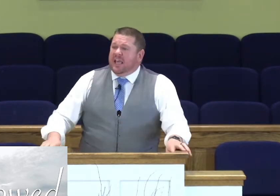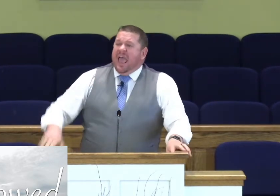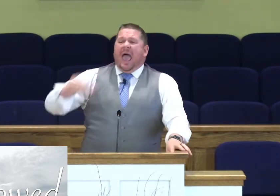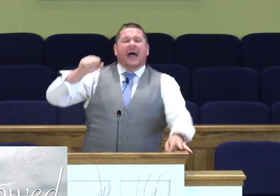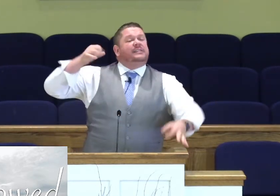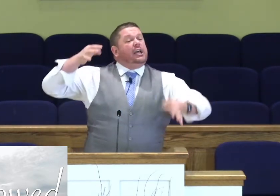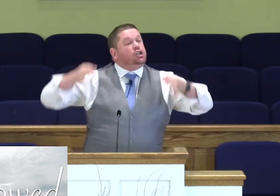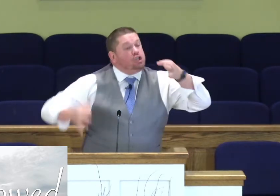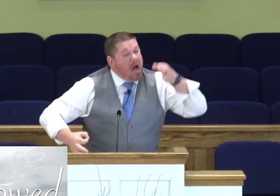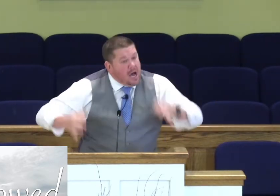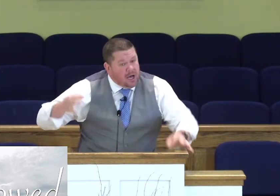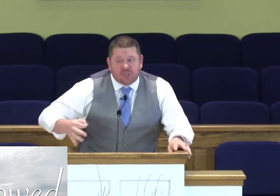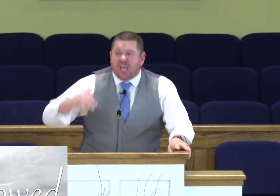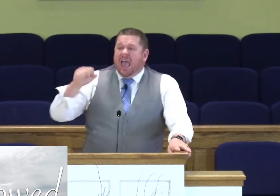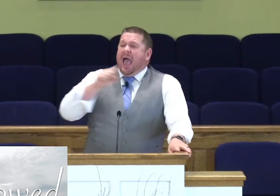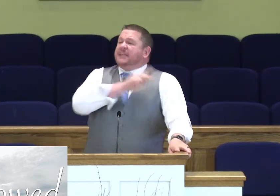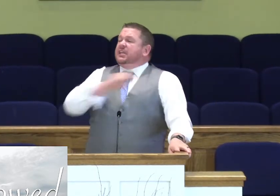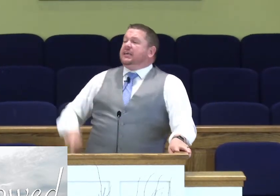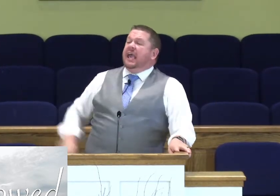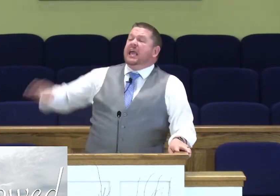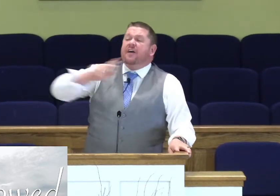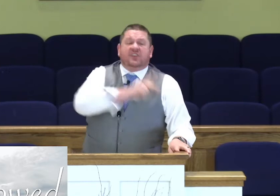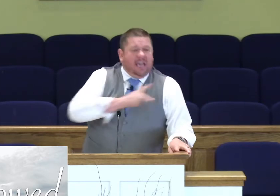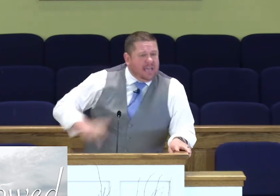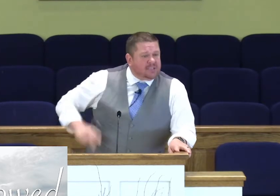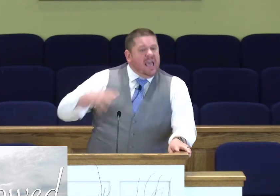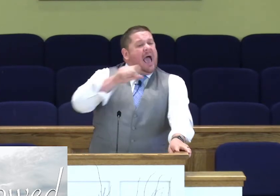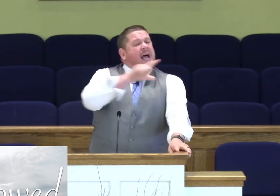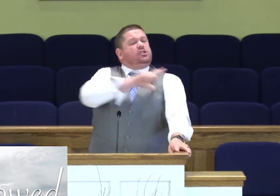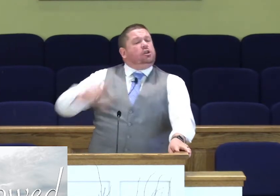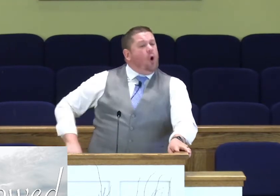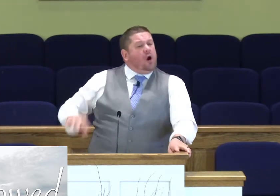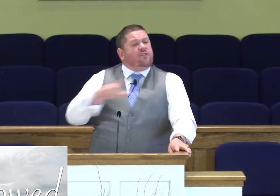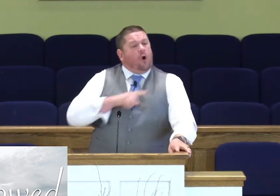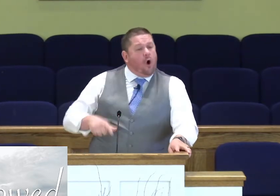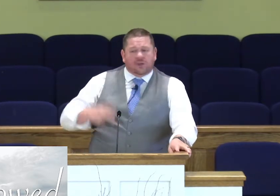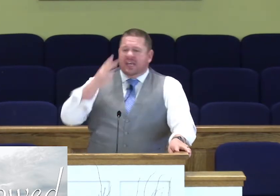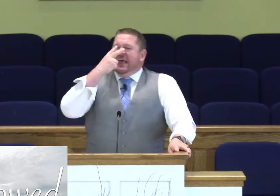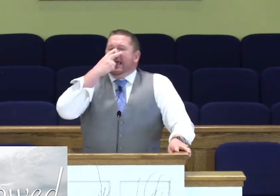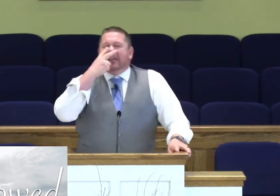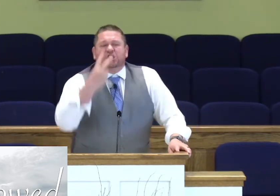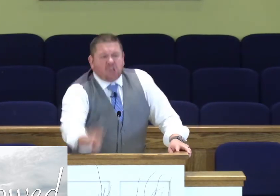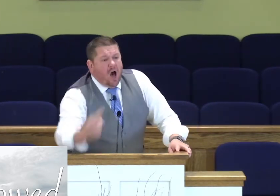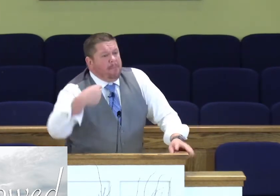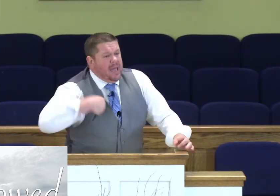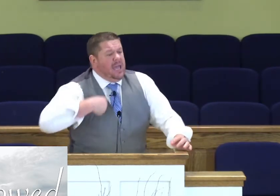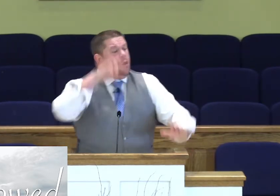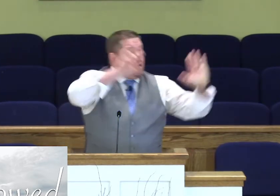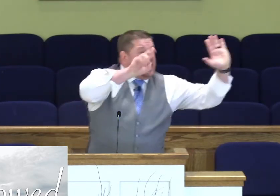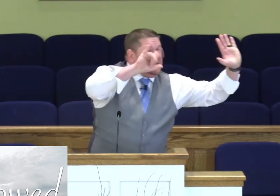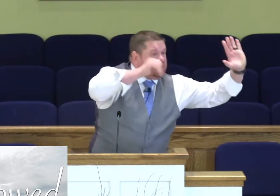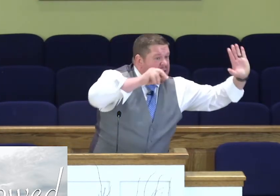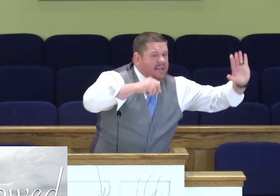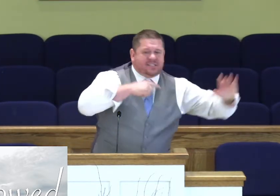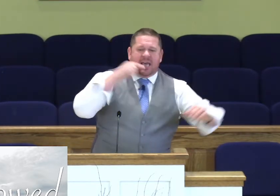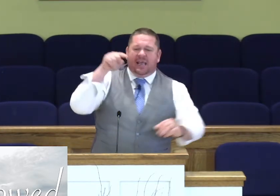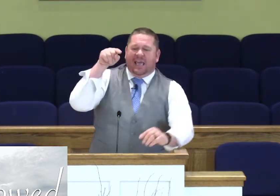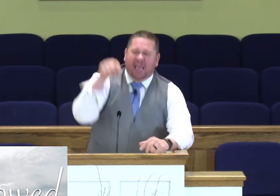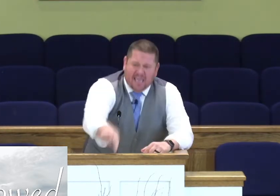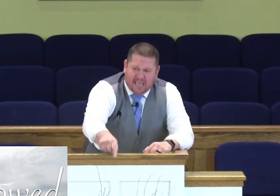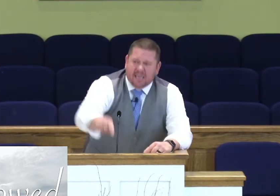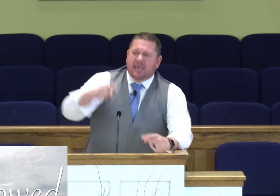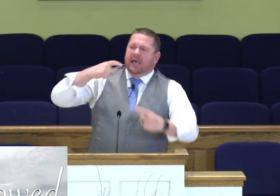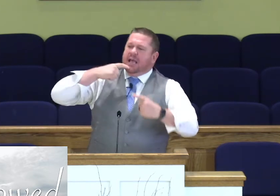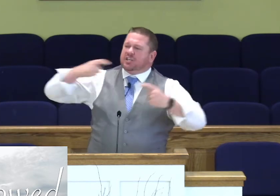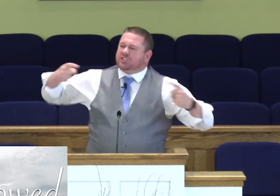holiness as a judge, as the King of Kings, as the Lord of Lords, He saw me, Randy Dignan, and said,